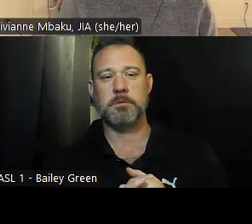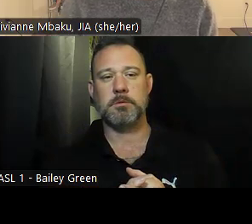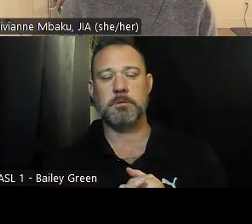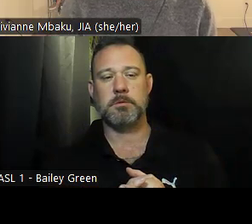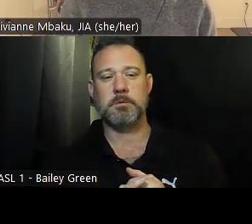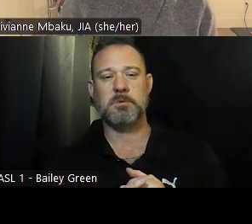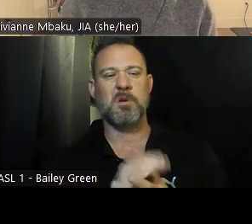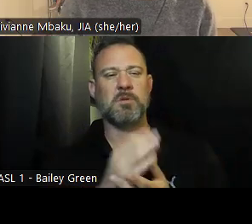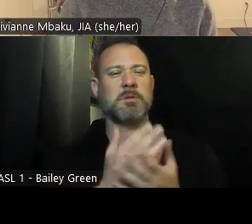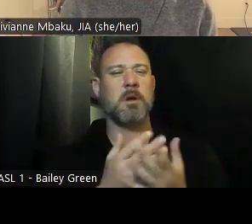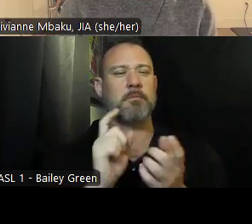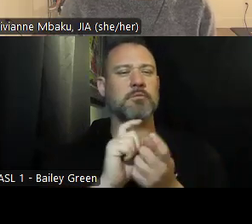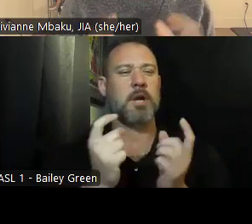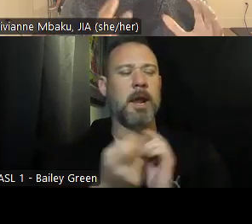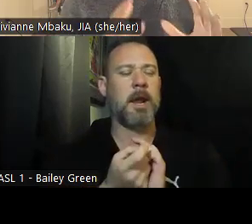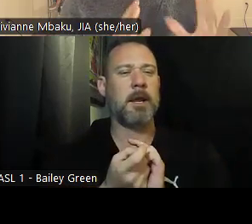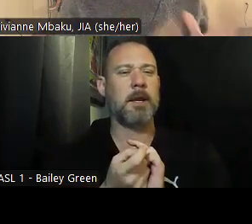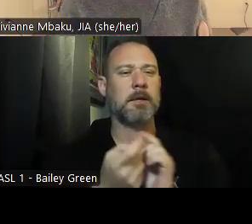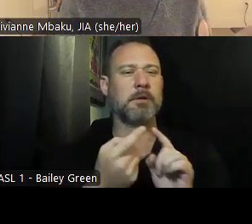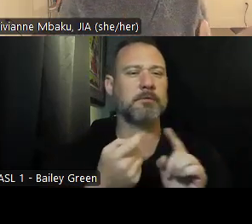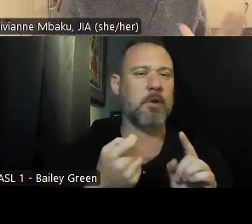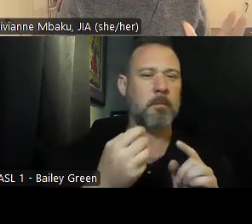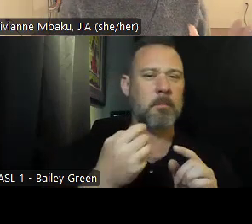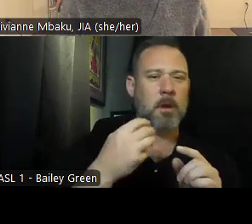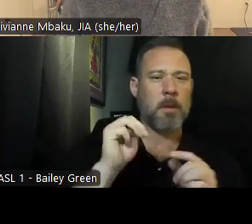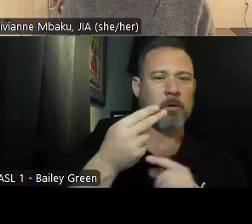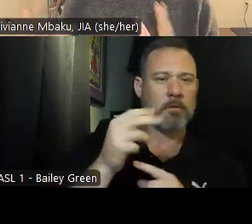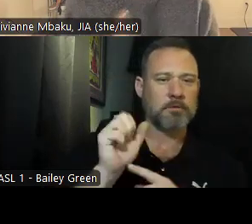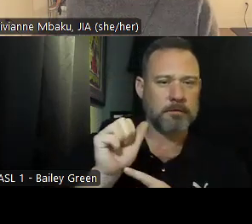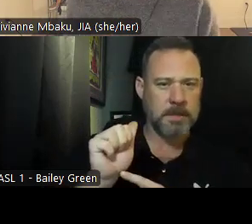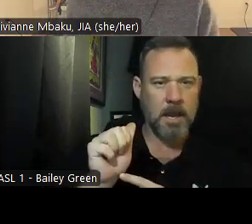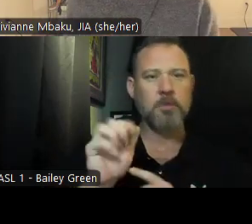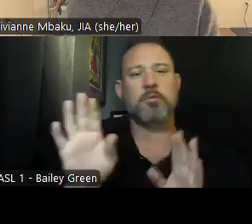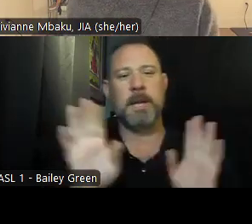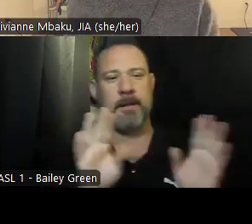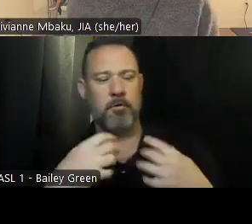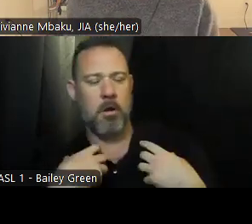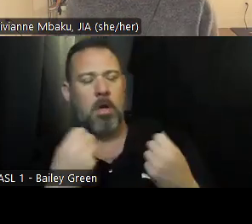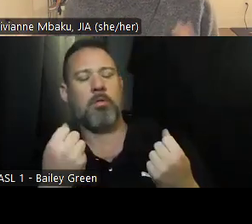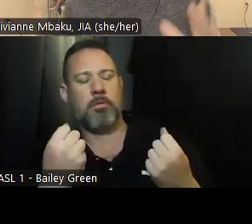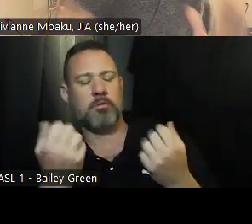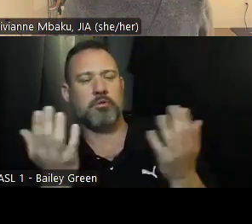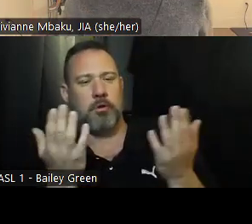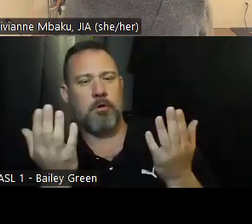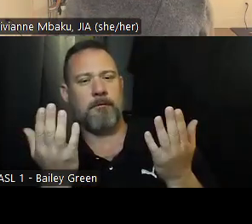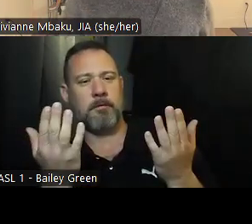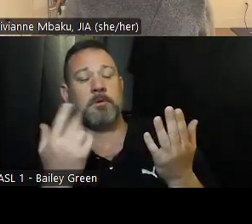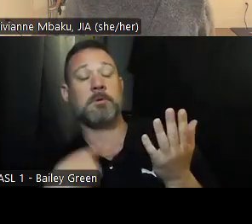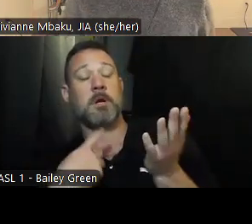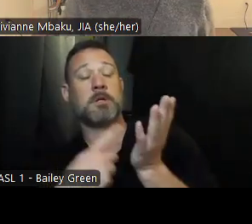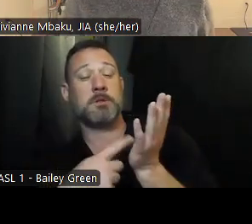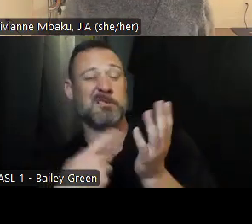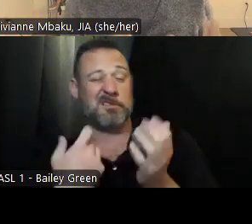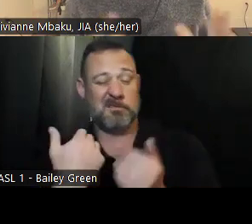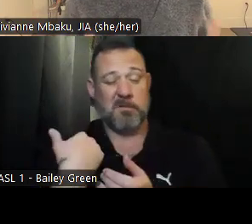So some notable changes from the Mental Health Services Act to the Behavioral Health Services Act. As I discussed